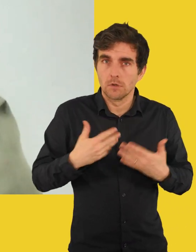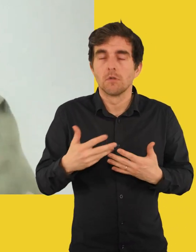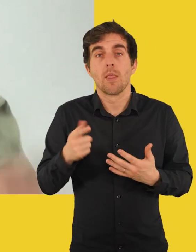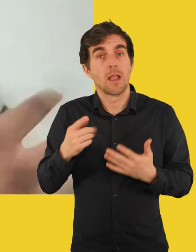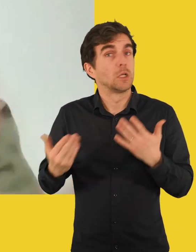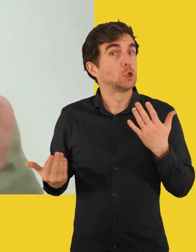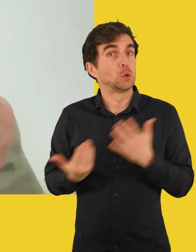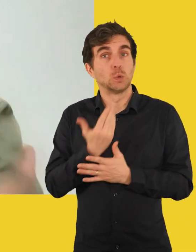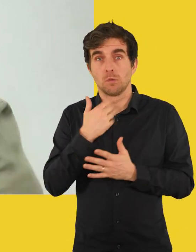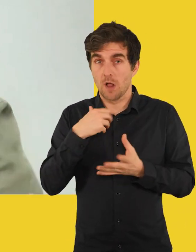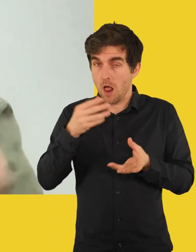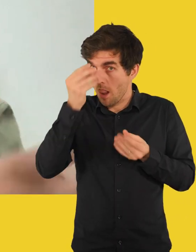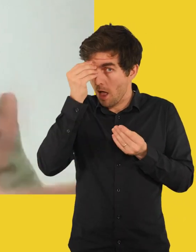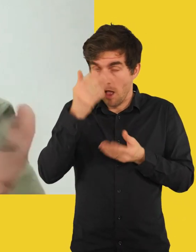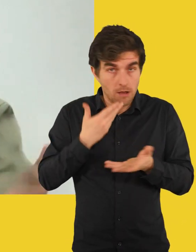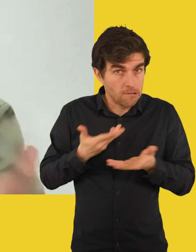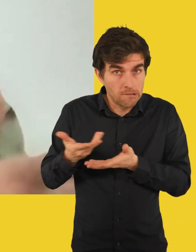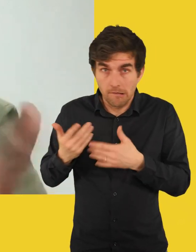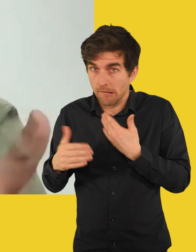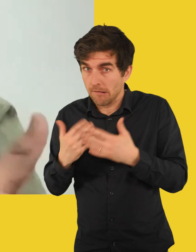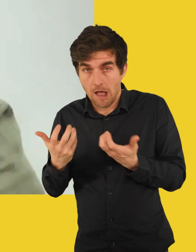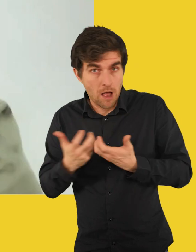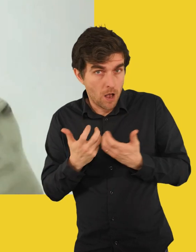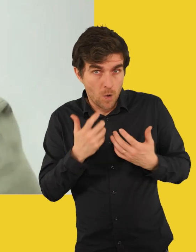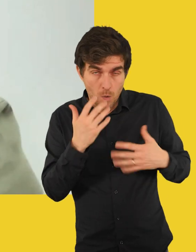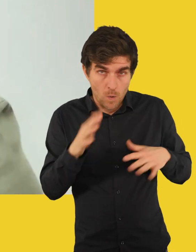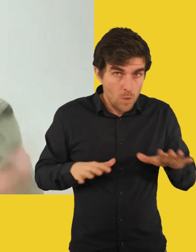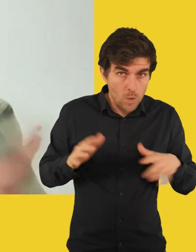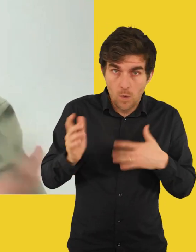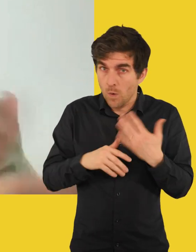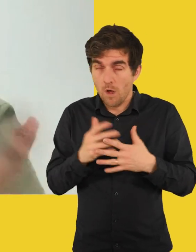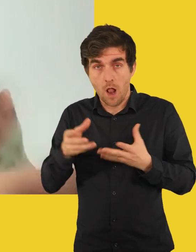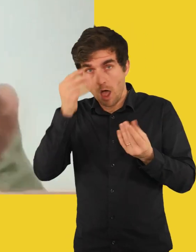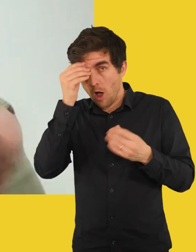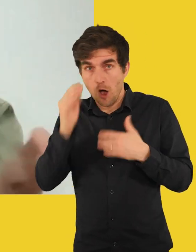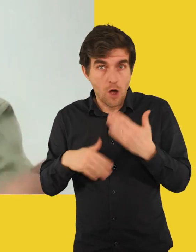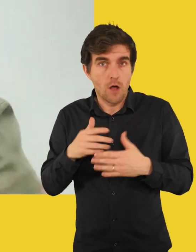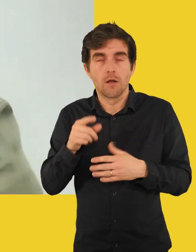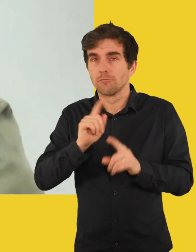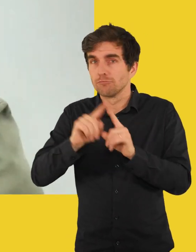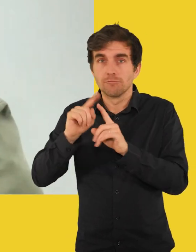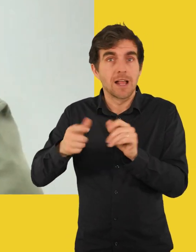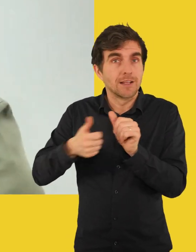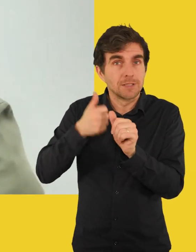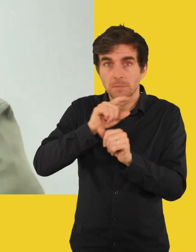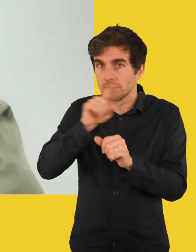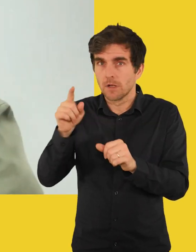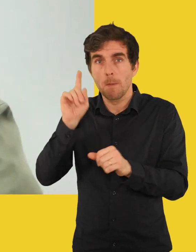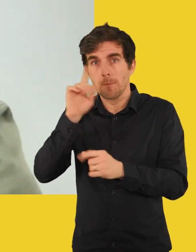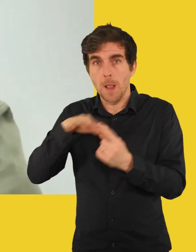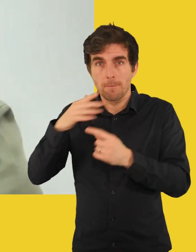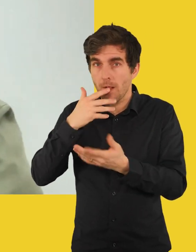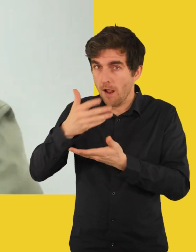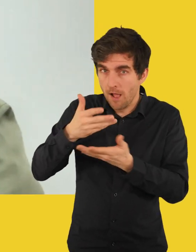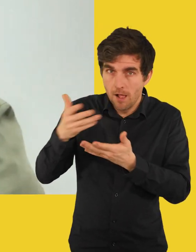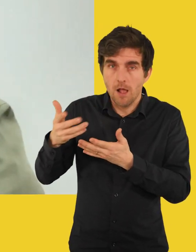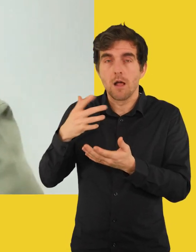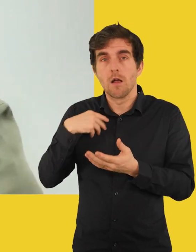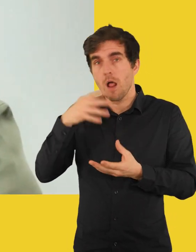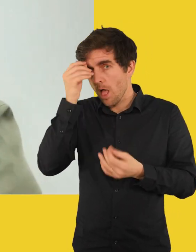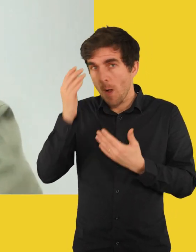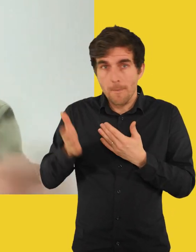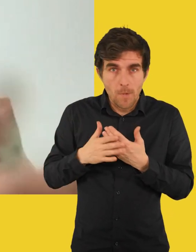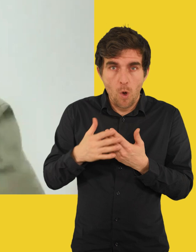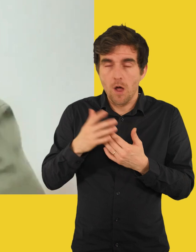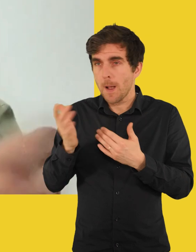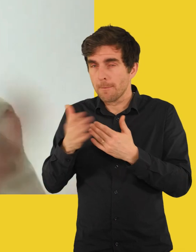So this is a new concept for us. We are learning as we have many as we're having conversations with the enterprises and people we're engaging